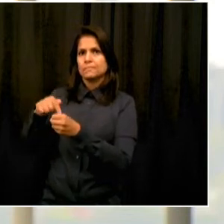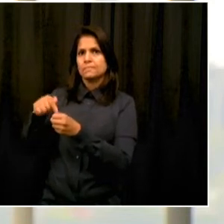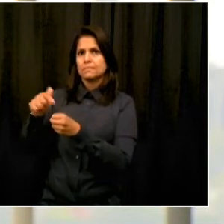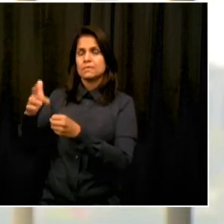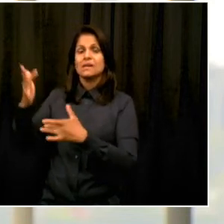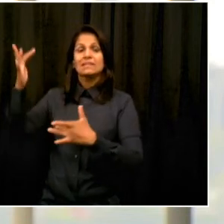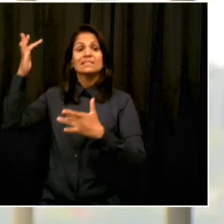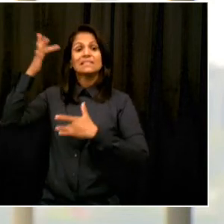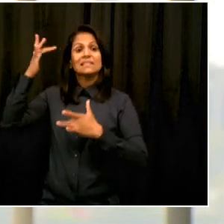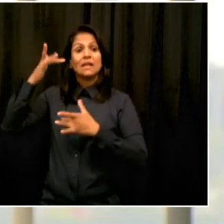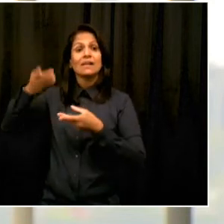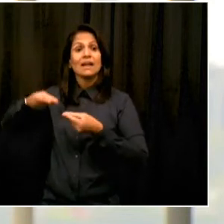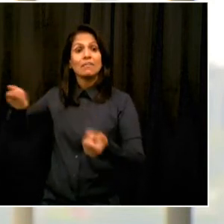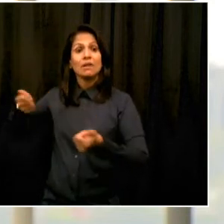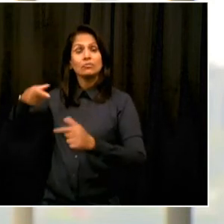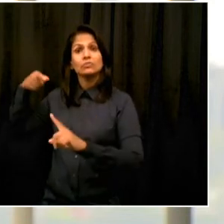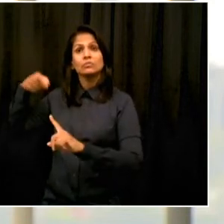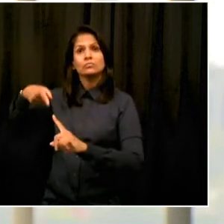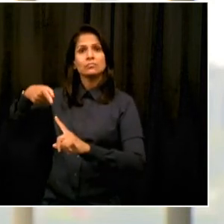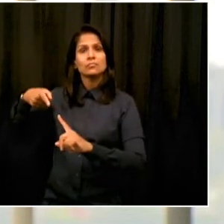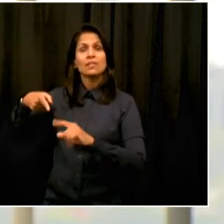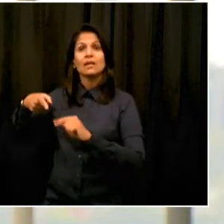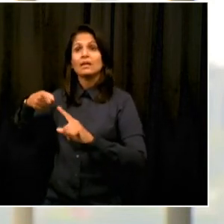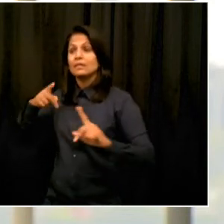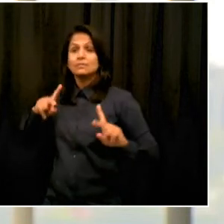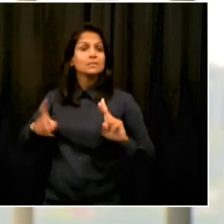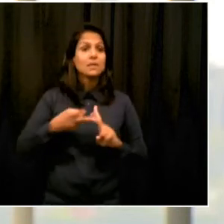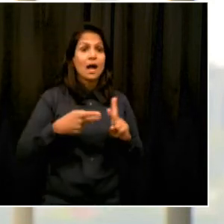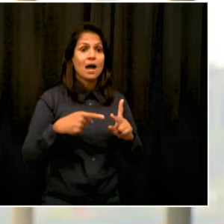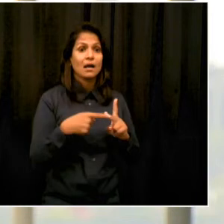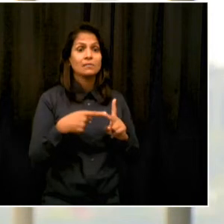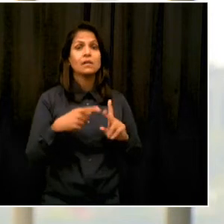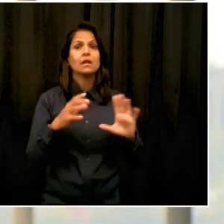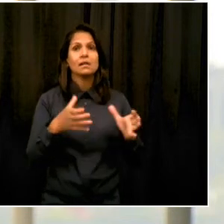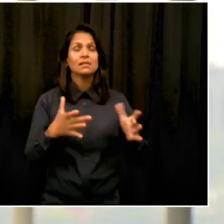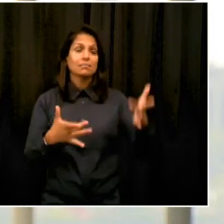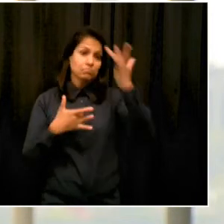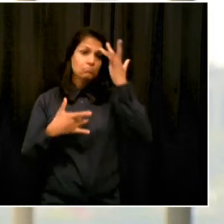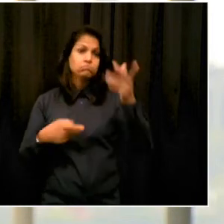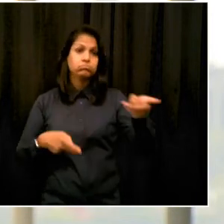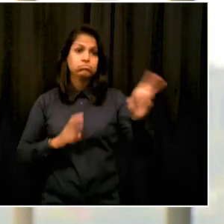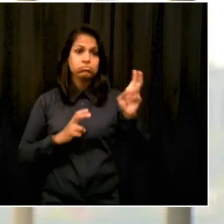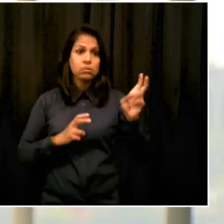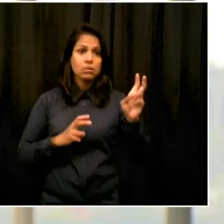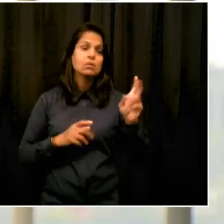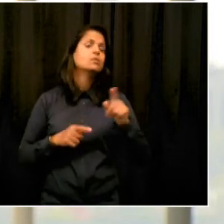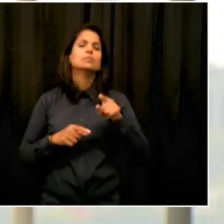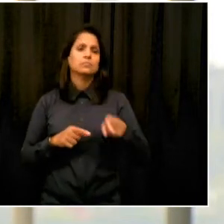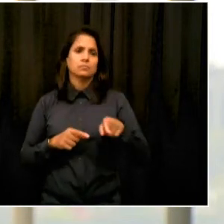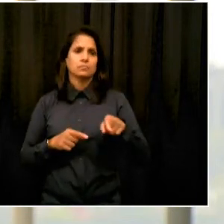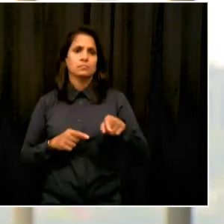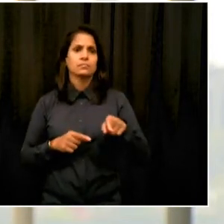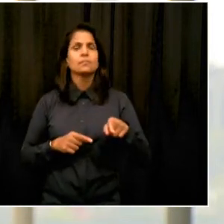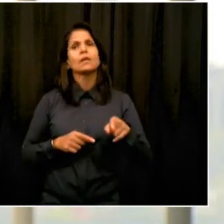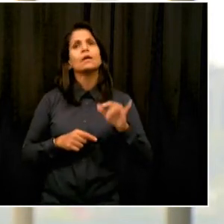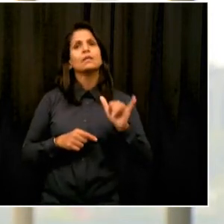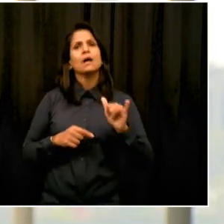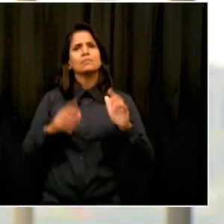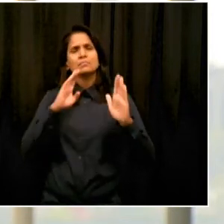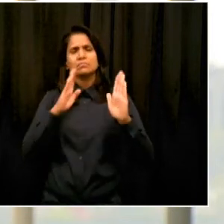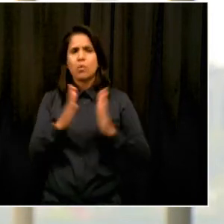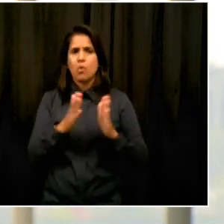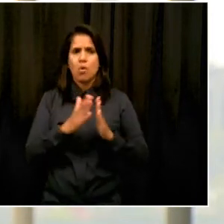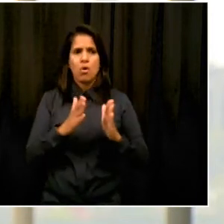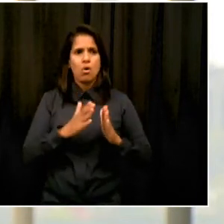here. We're talking about an extraordinarily small number of cases right now, and it's an area where the science